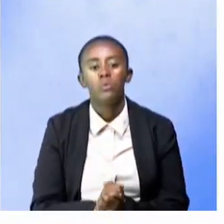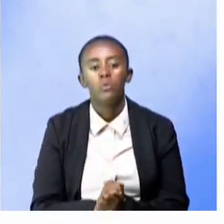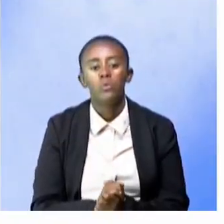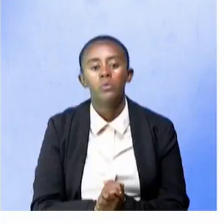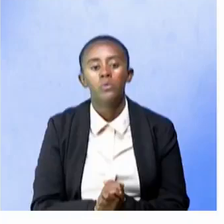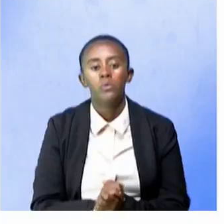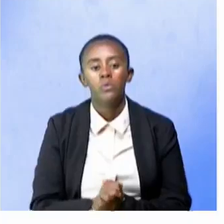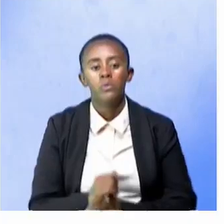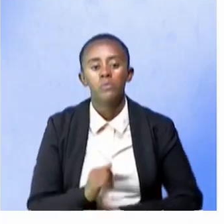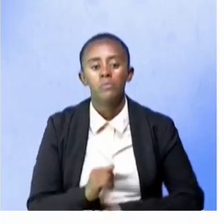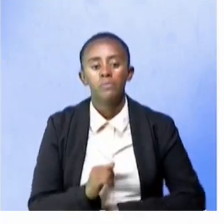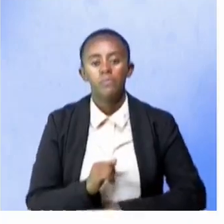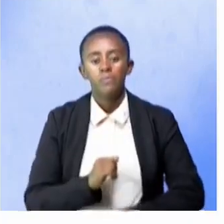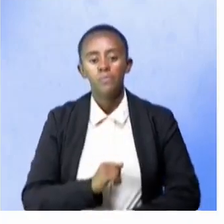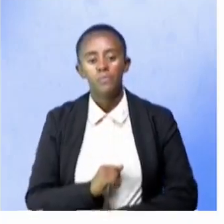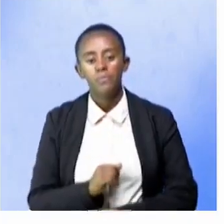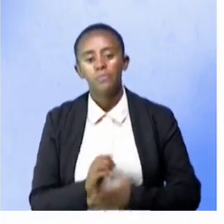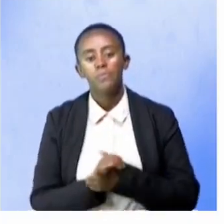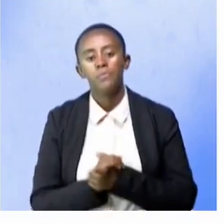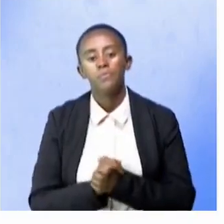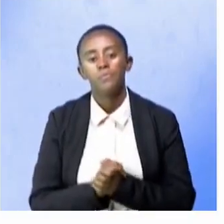a beautiful